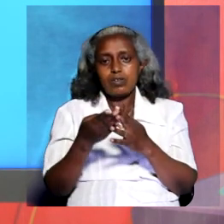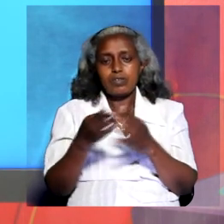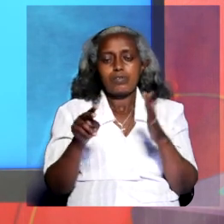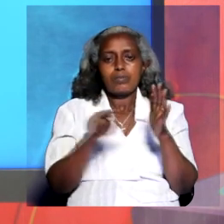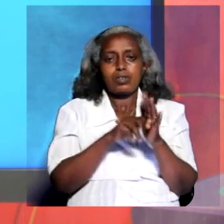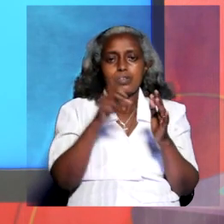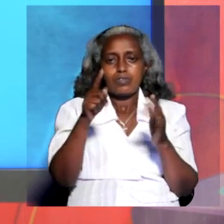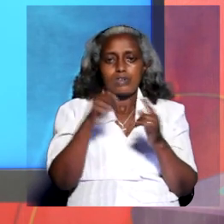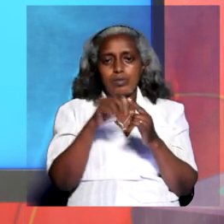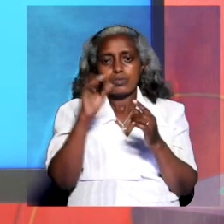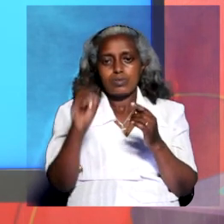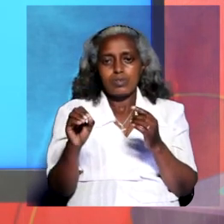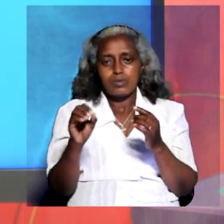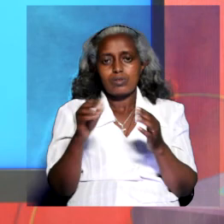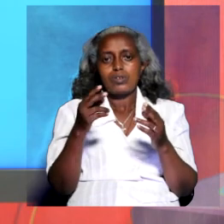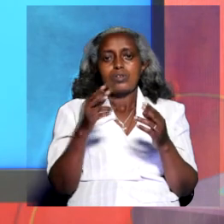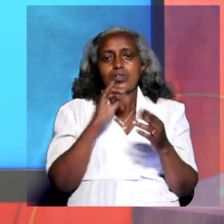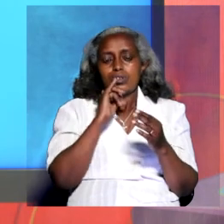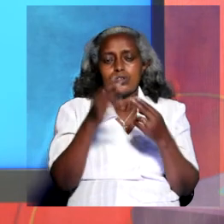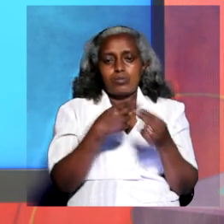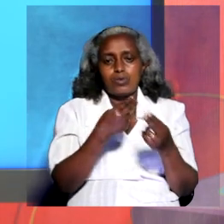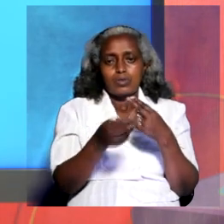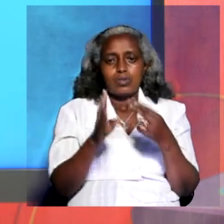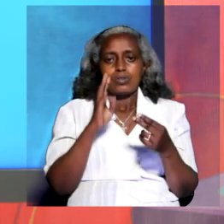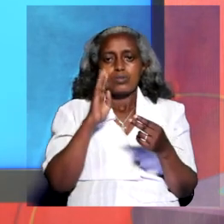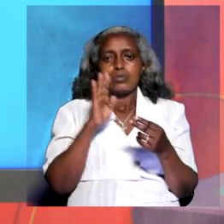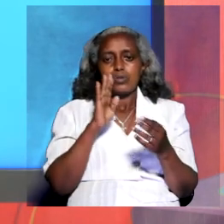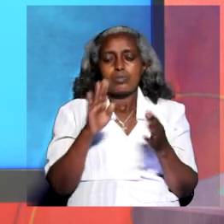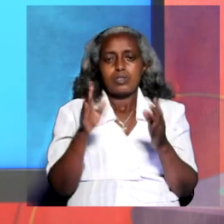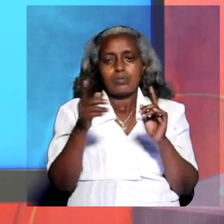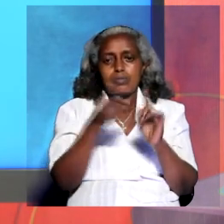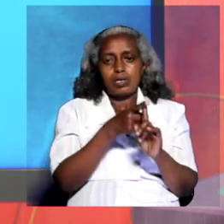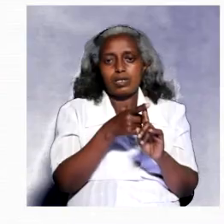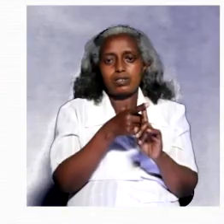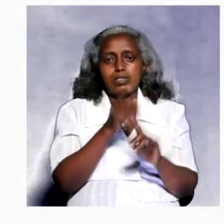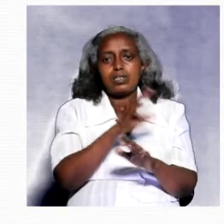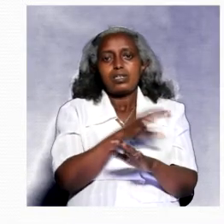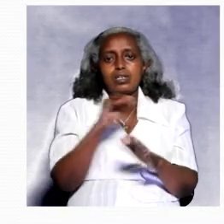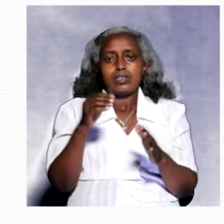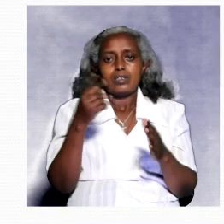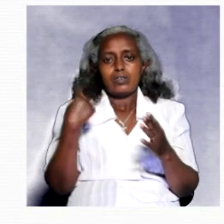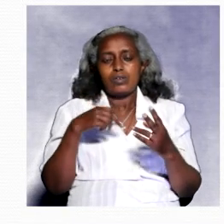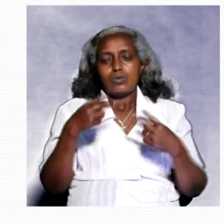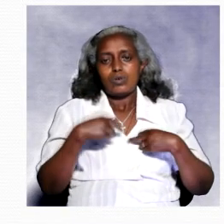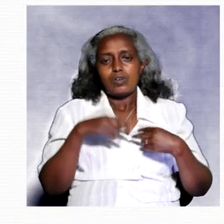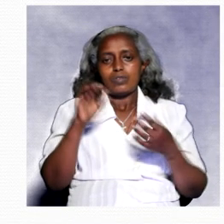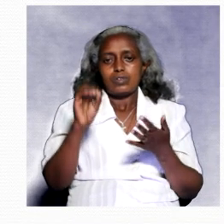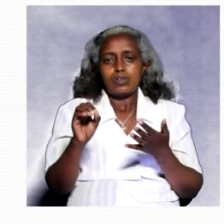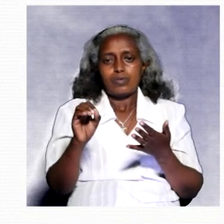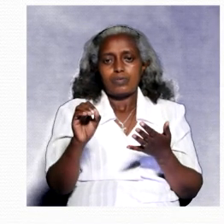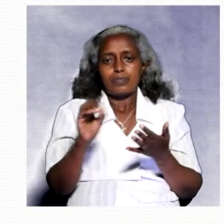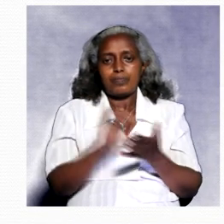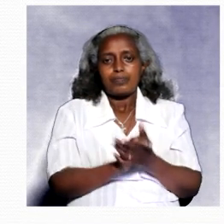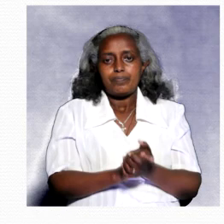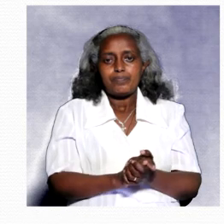negative 1 up to 0, the product will be this plus. And we have 0 here.